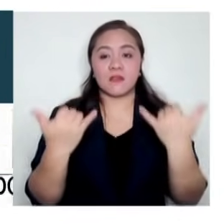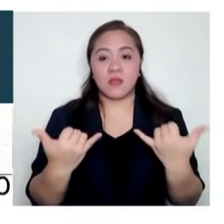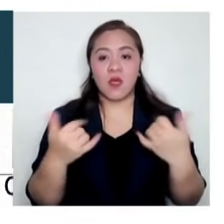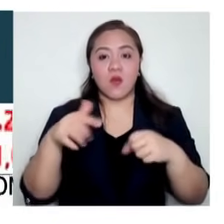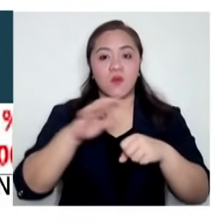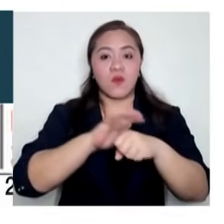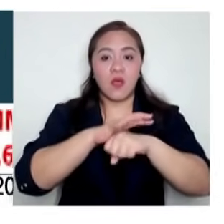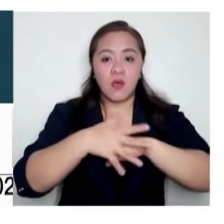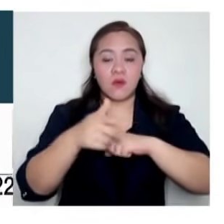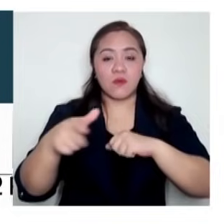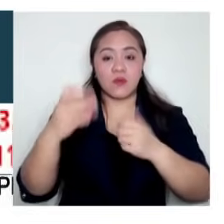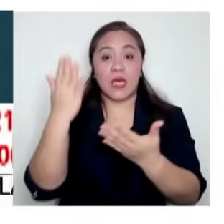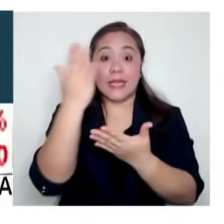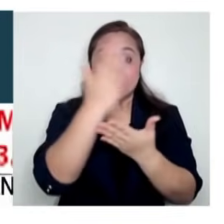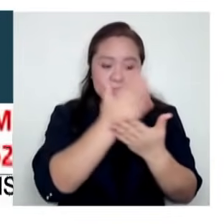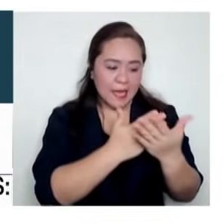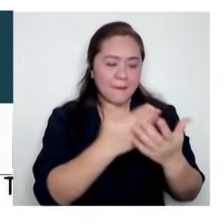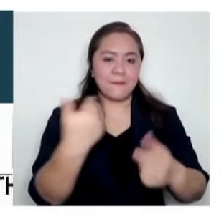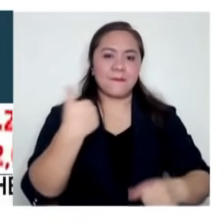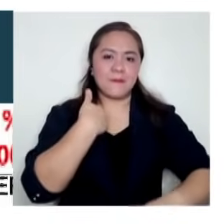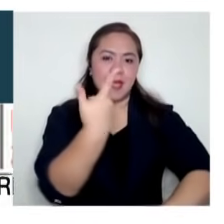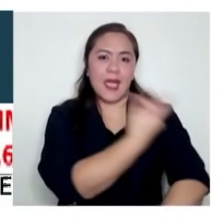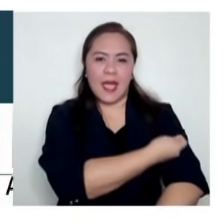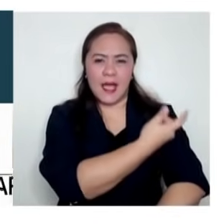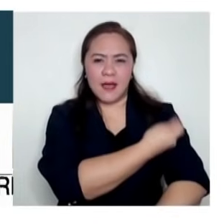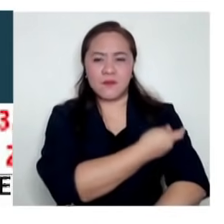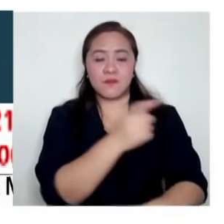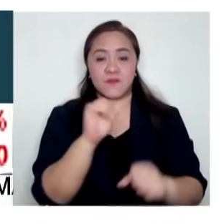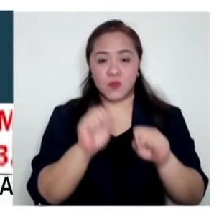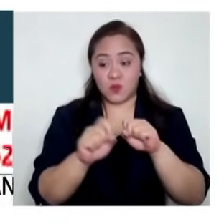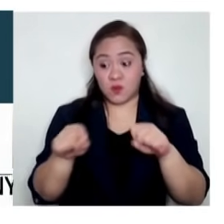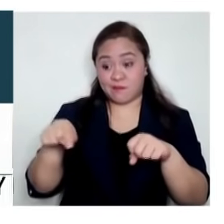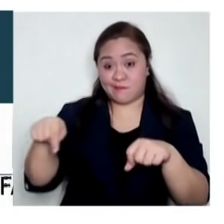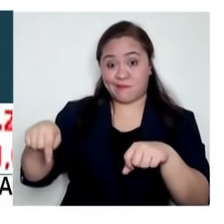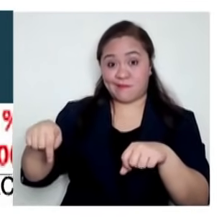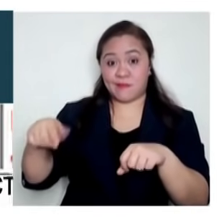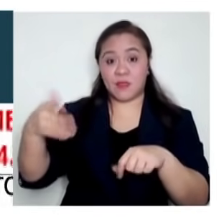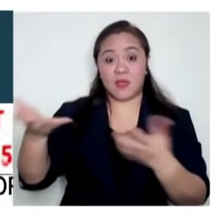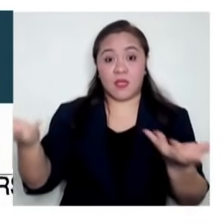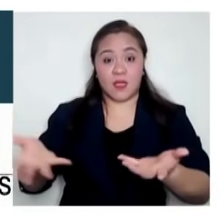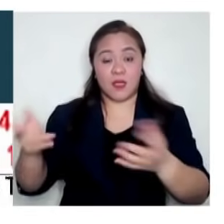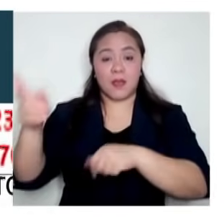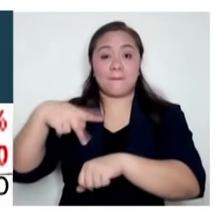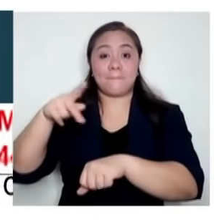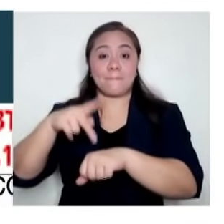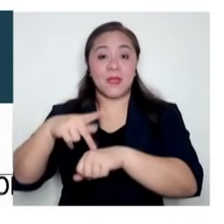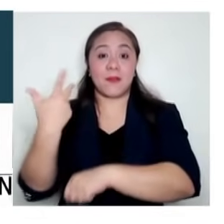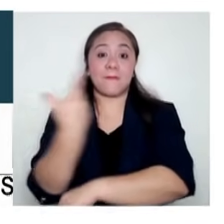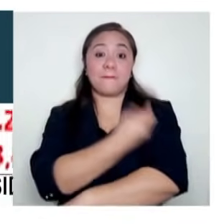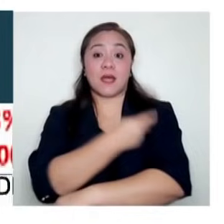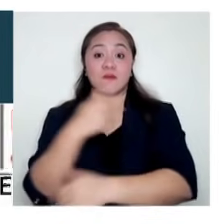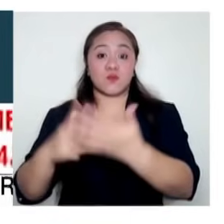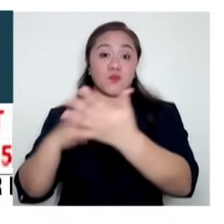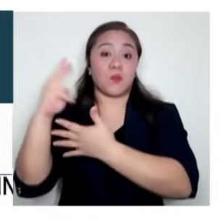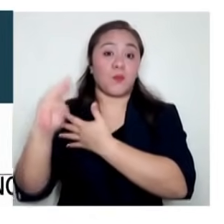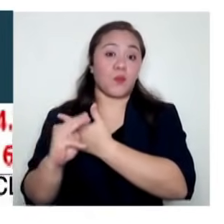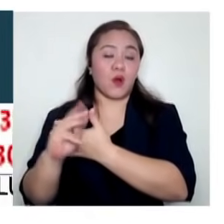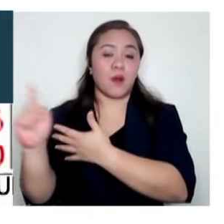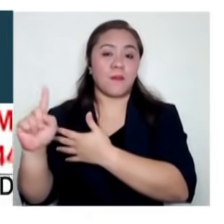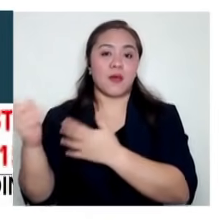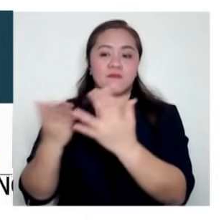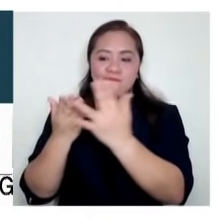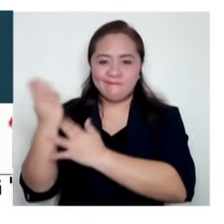the unvaccinated. How is this affecting our own vaccination program, our own